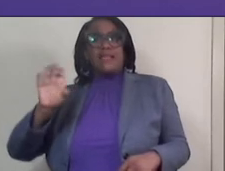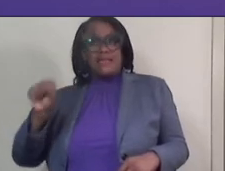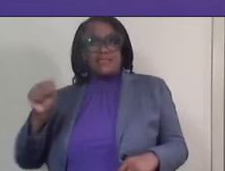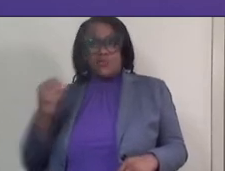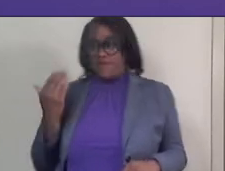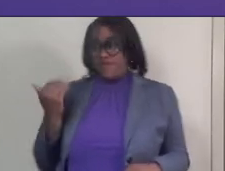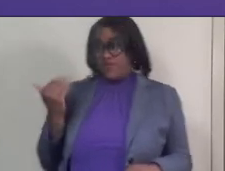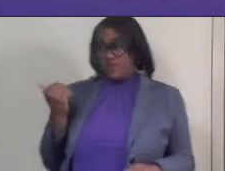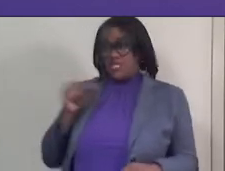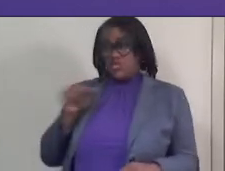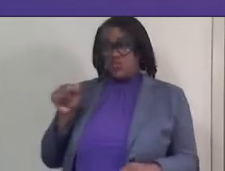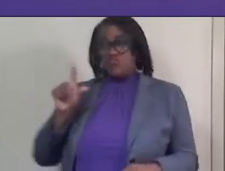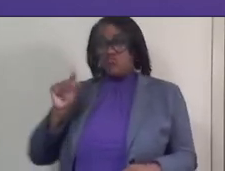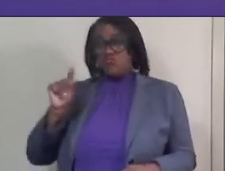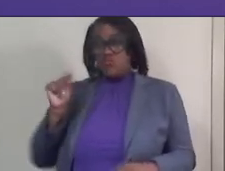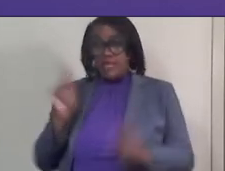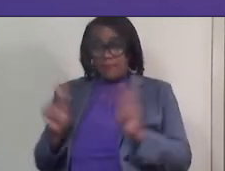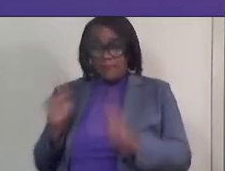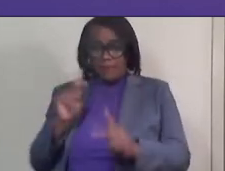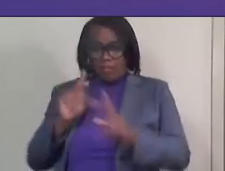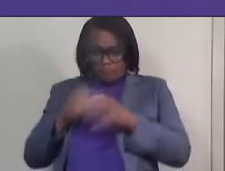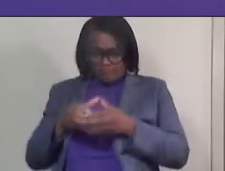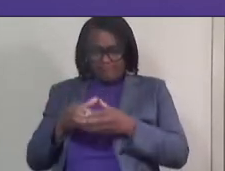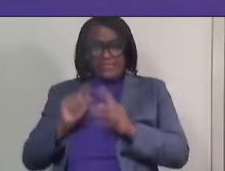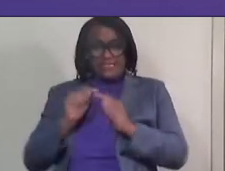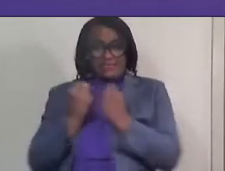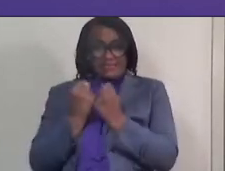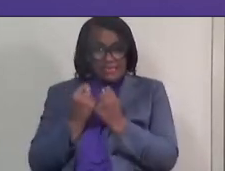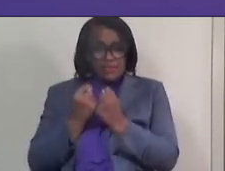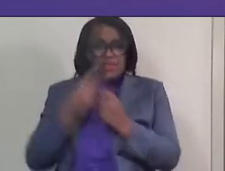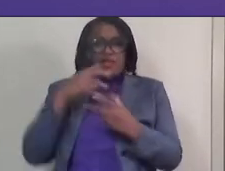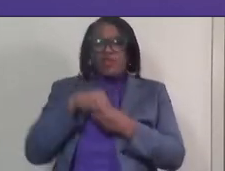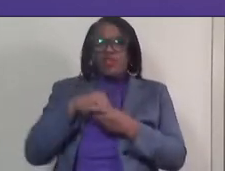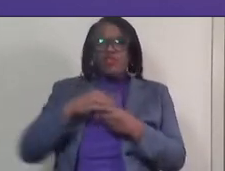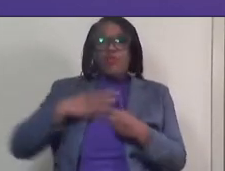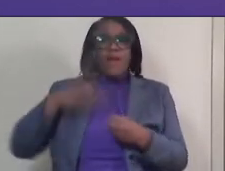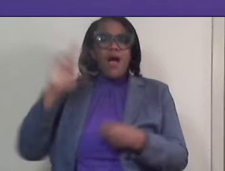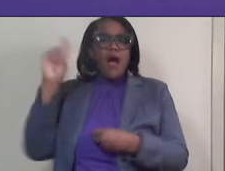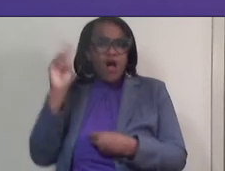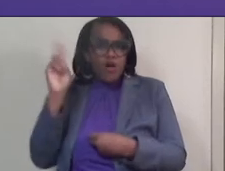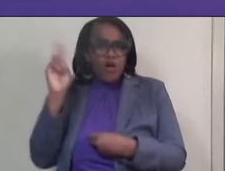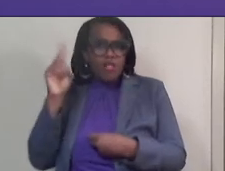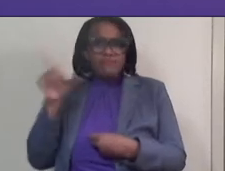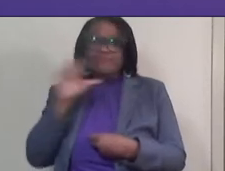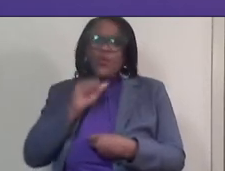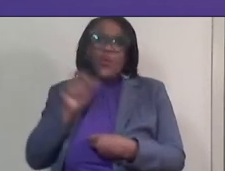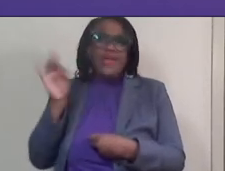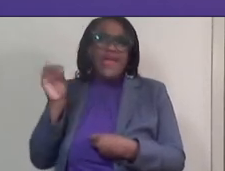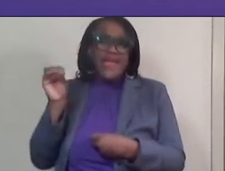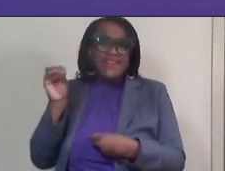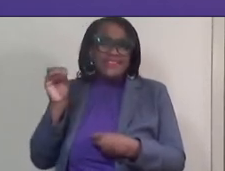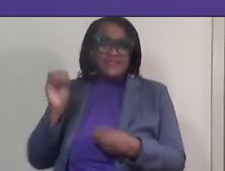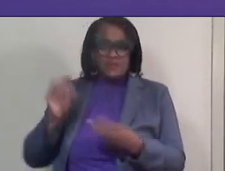And this team that included, for example, my uncle, who was in his 80s, and one of my